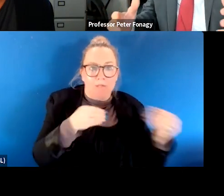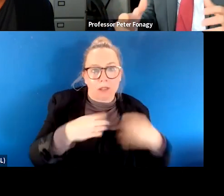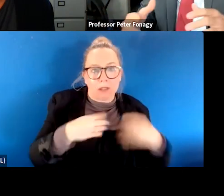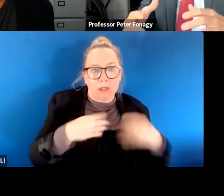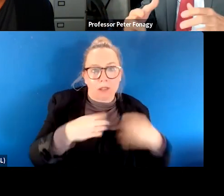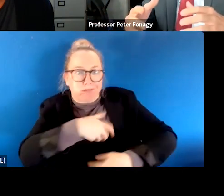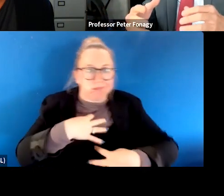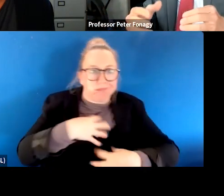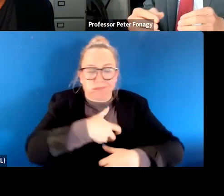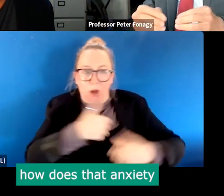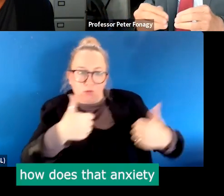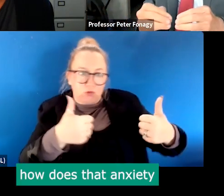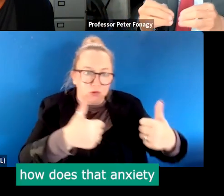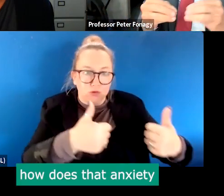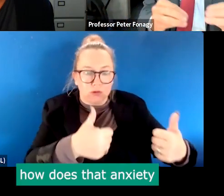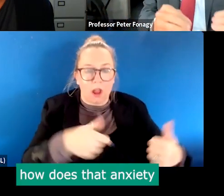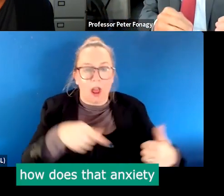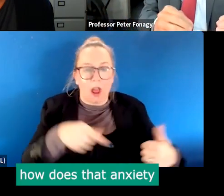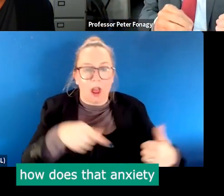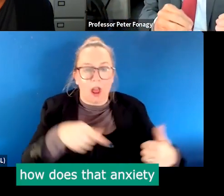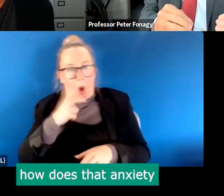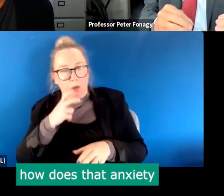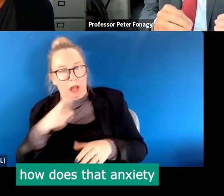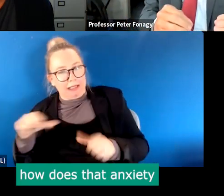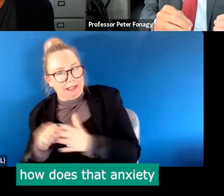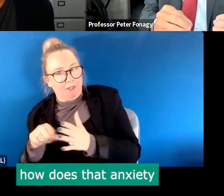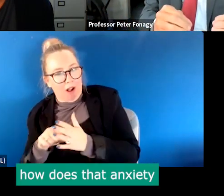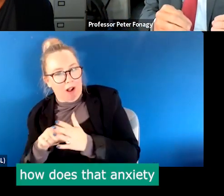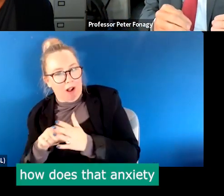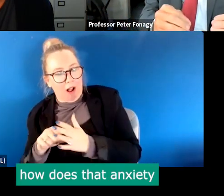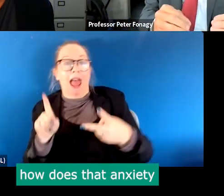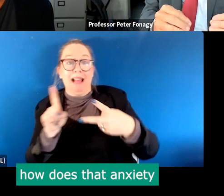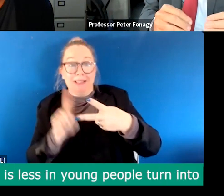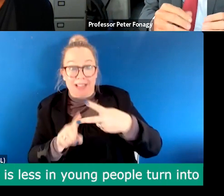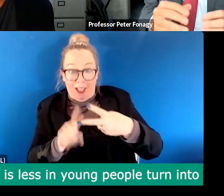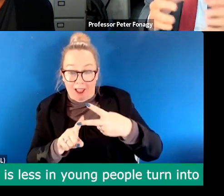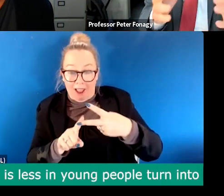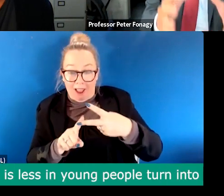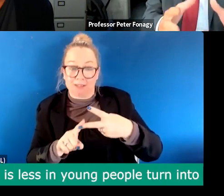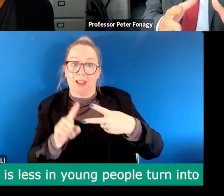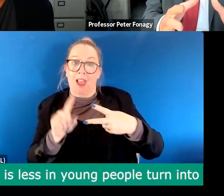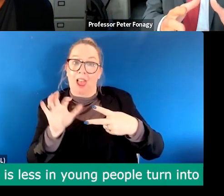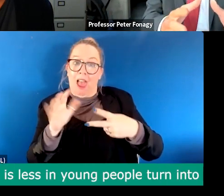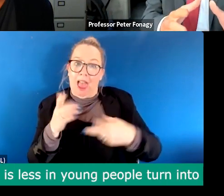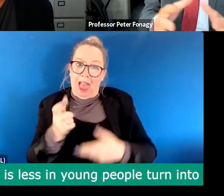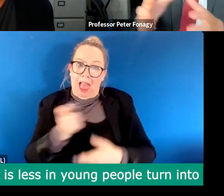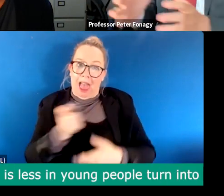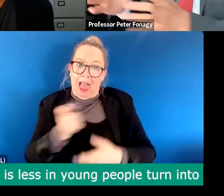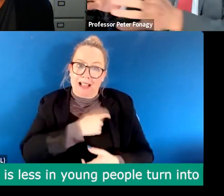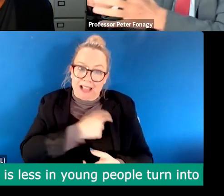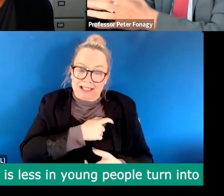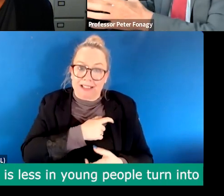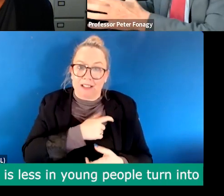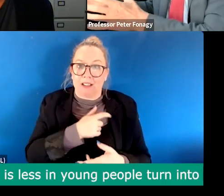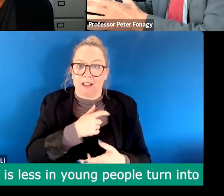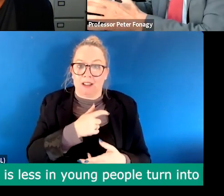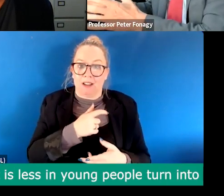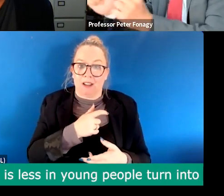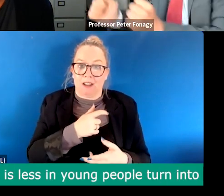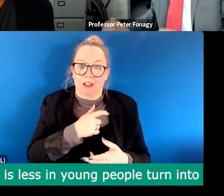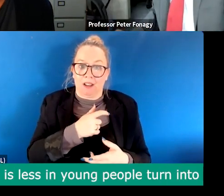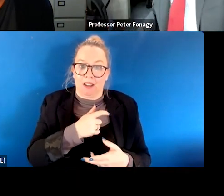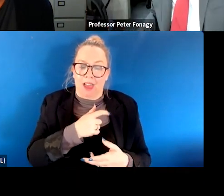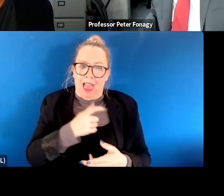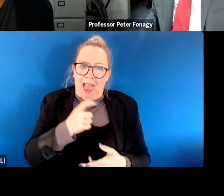second, how does that anxiety that is less in young people turn